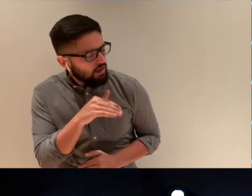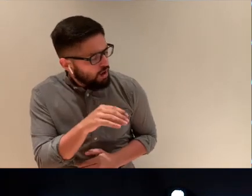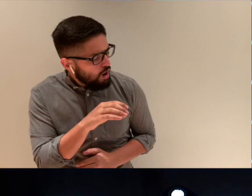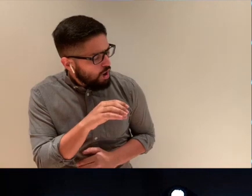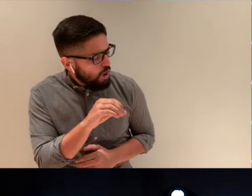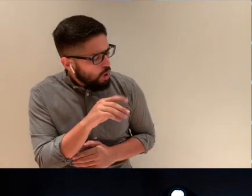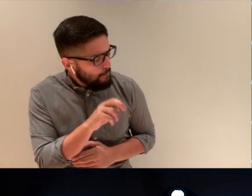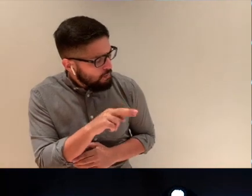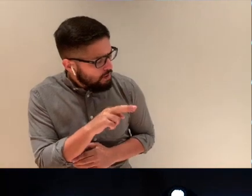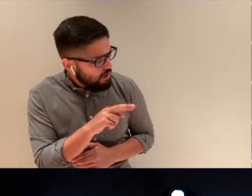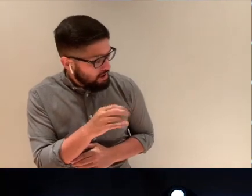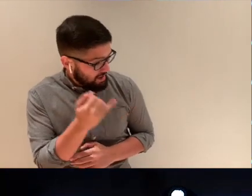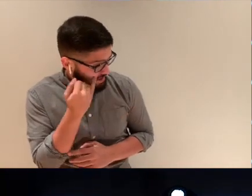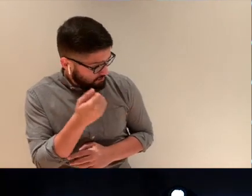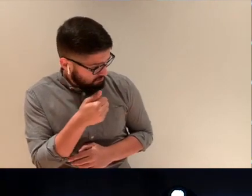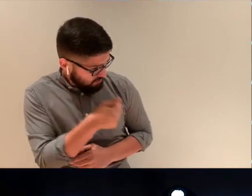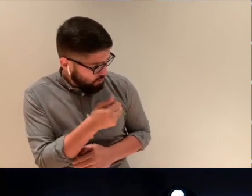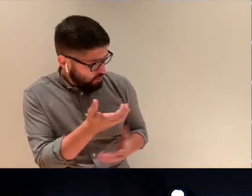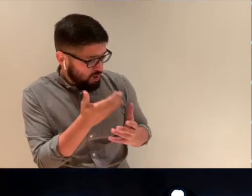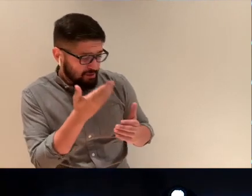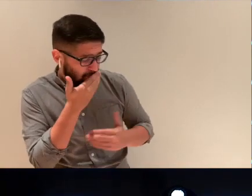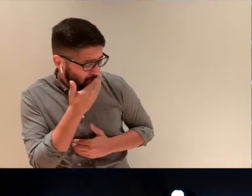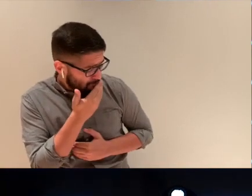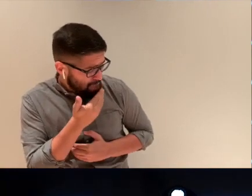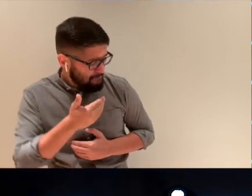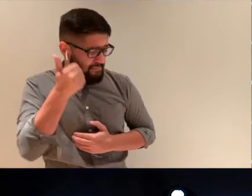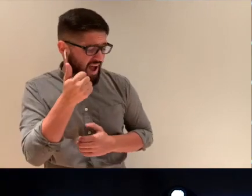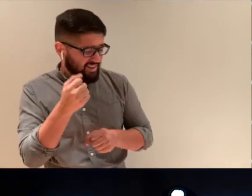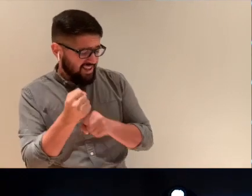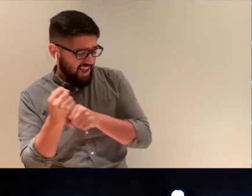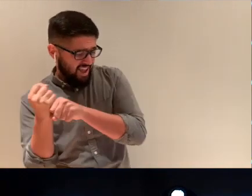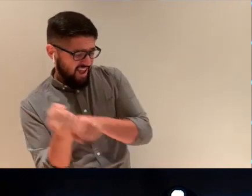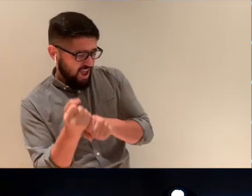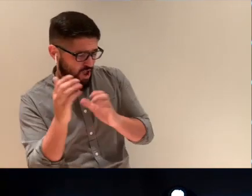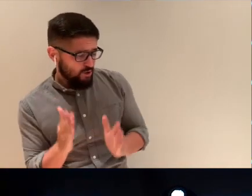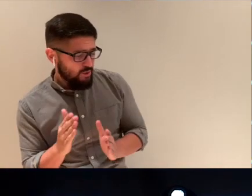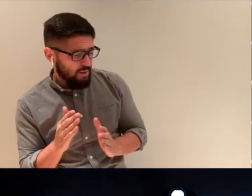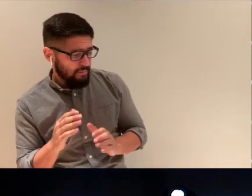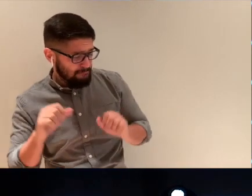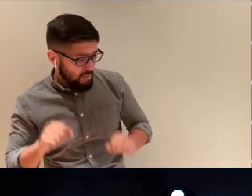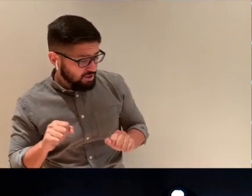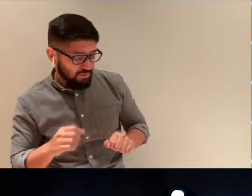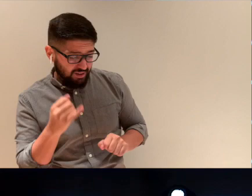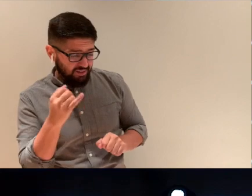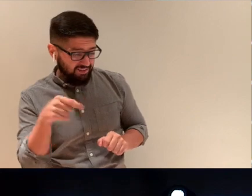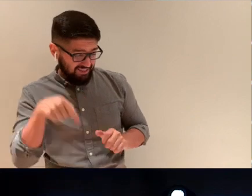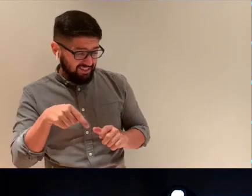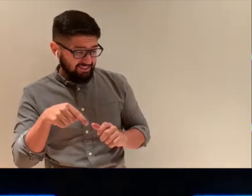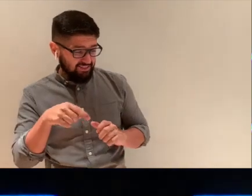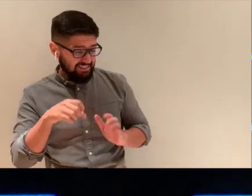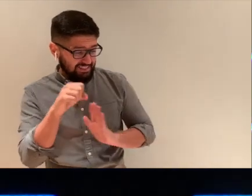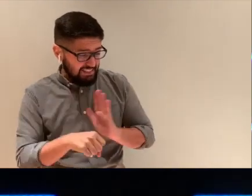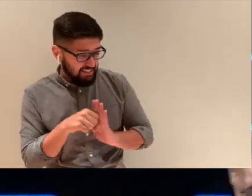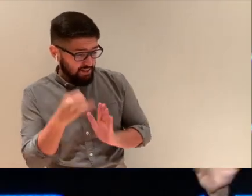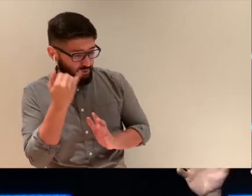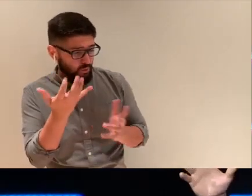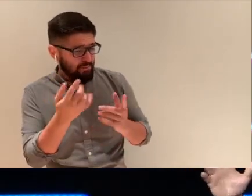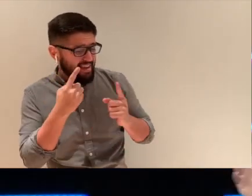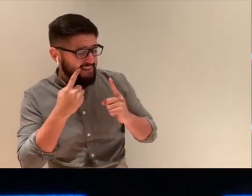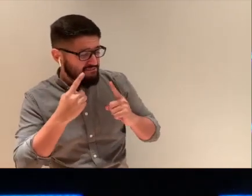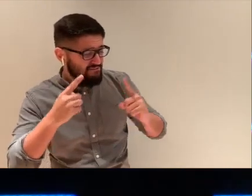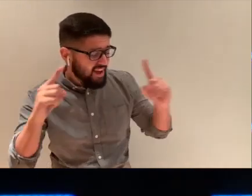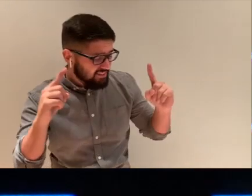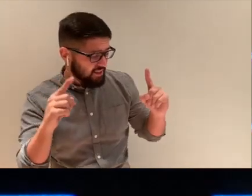told me the following thing. He said, "Omar, if you want to be the best hitter possible this season, if you want to be